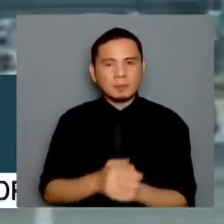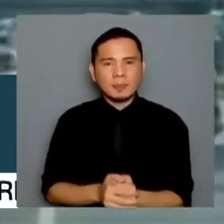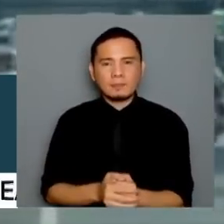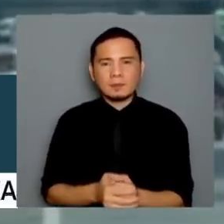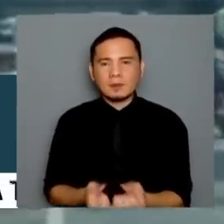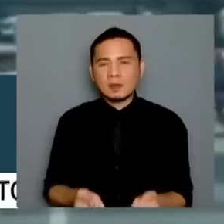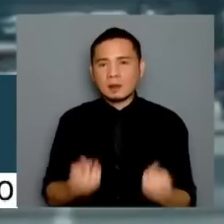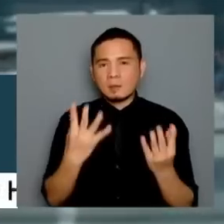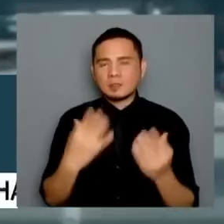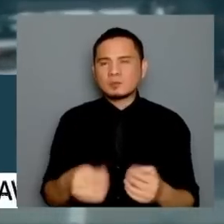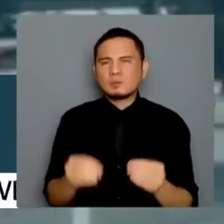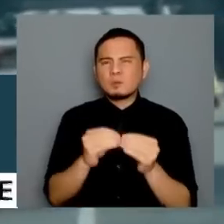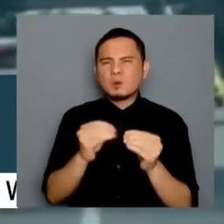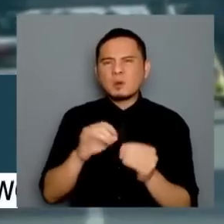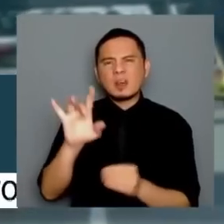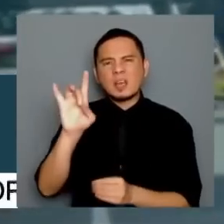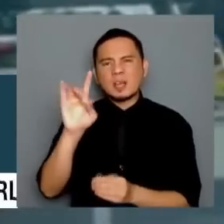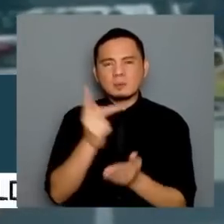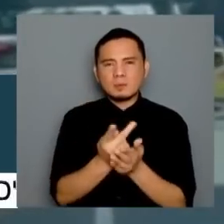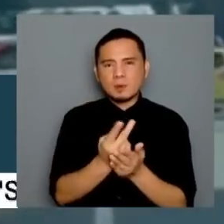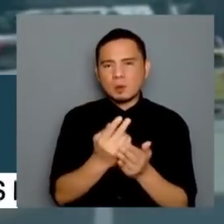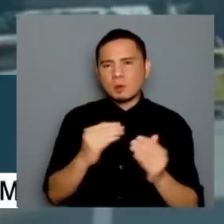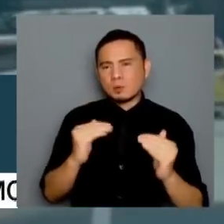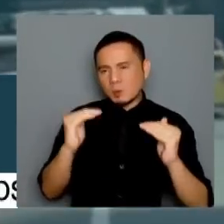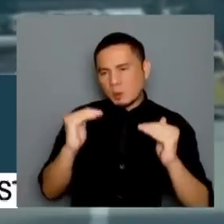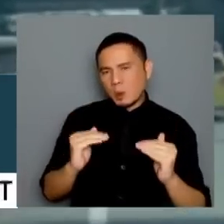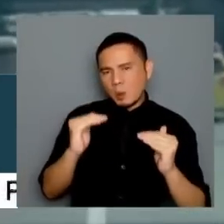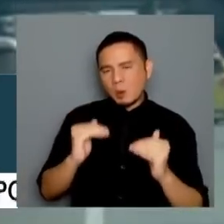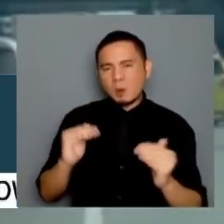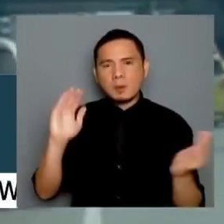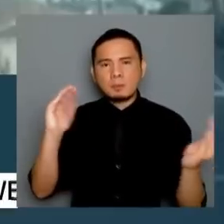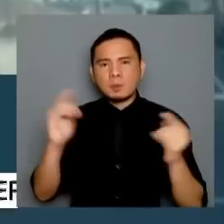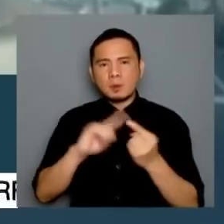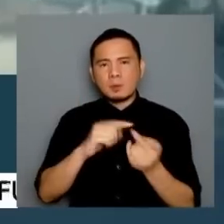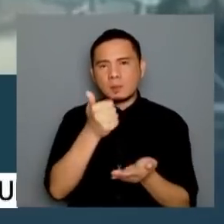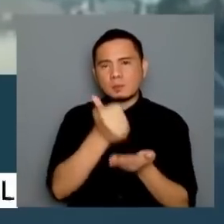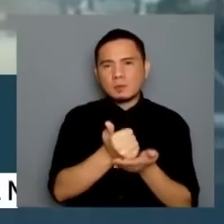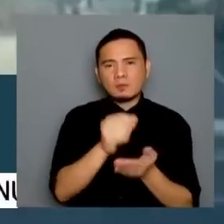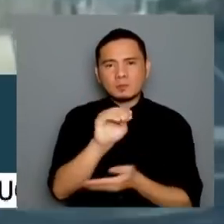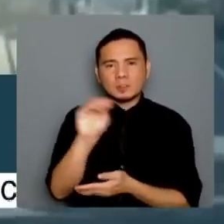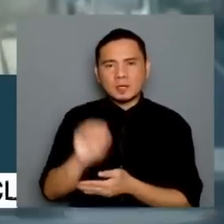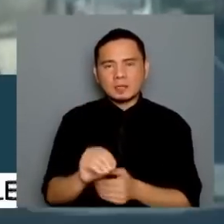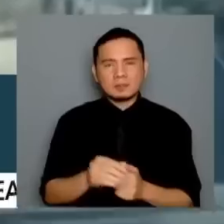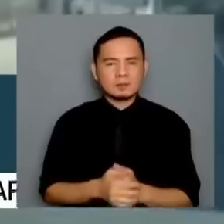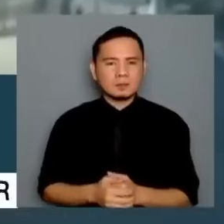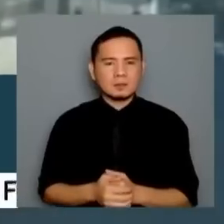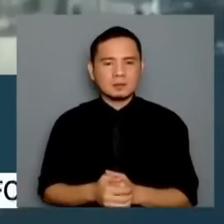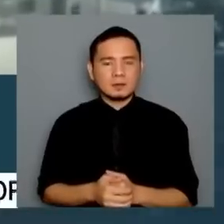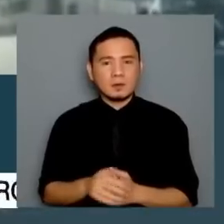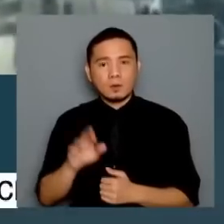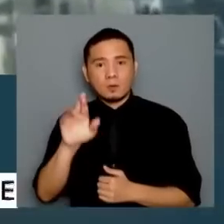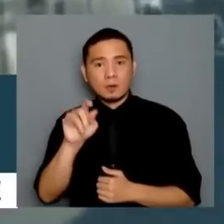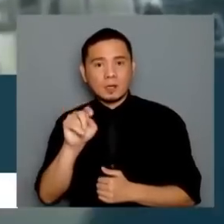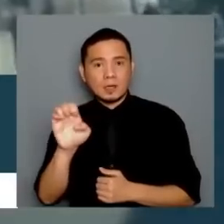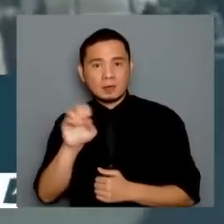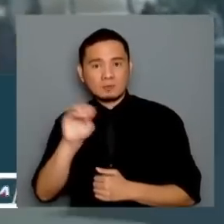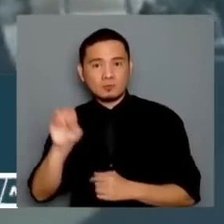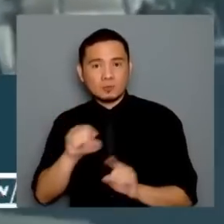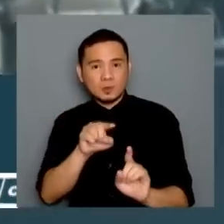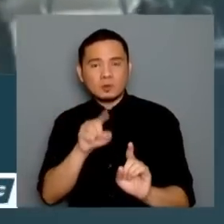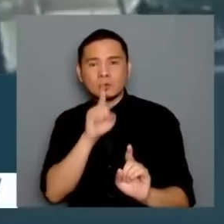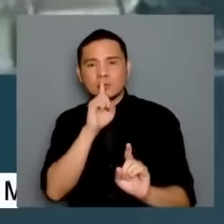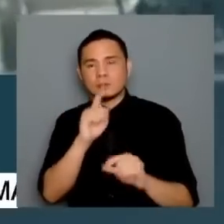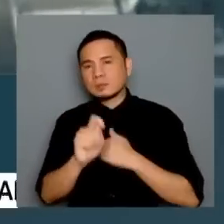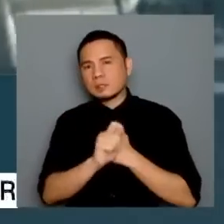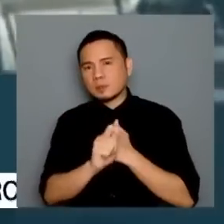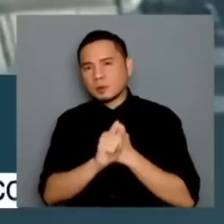pesos lower than the initial approved rate. Toll regulatory board also said that rates are only provisional. So those who would still